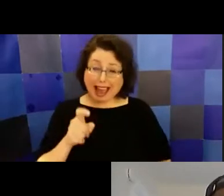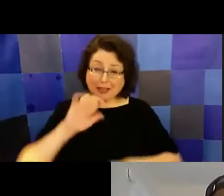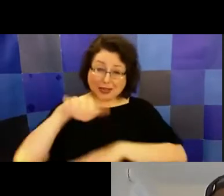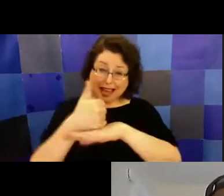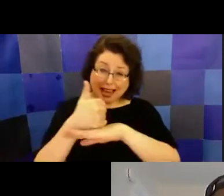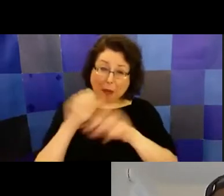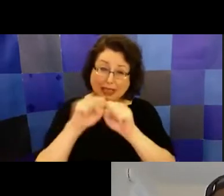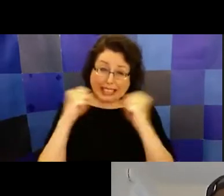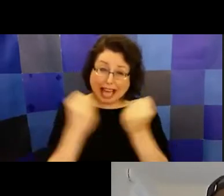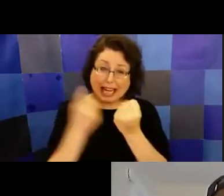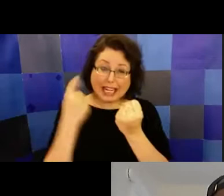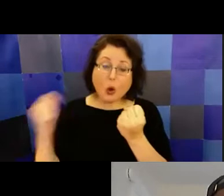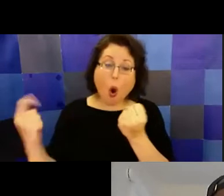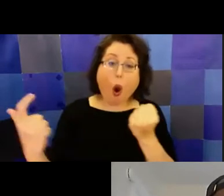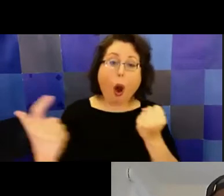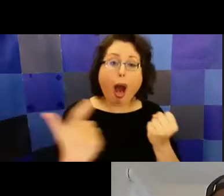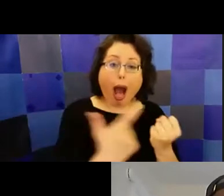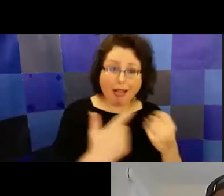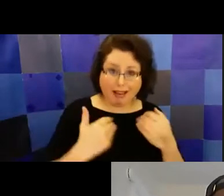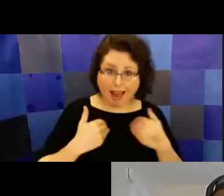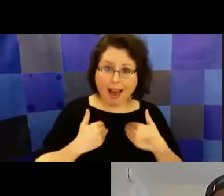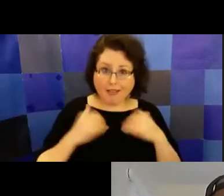the capacity to express themselves freely,